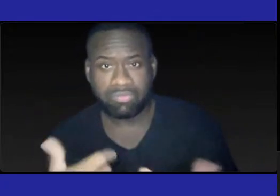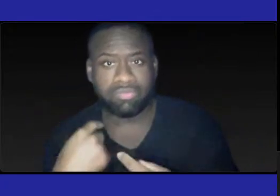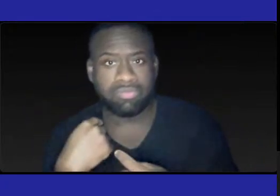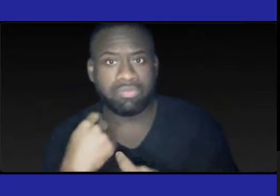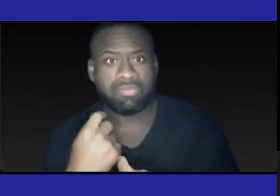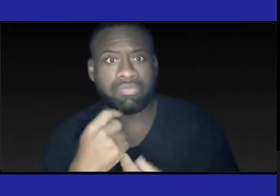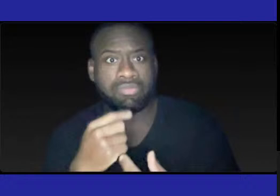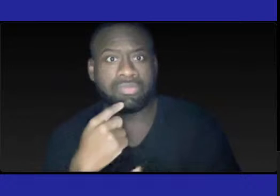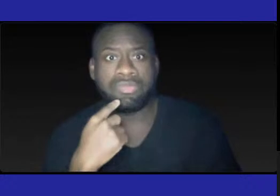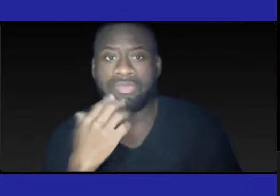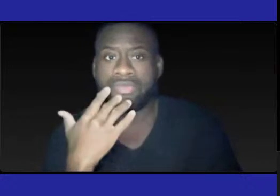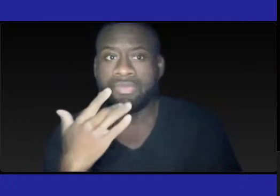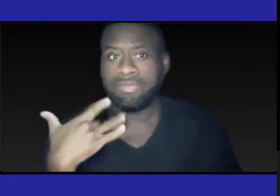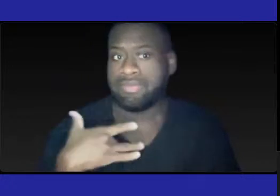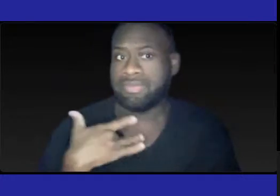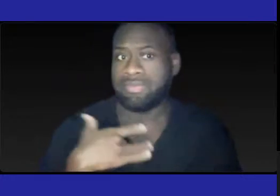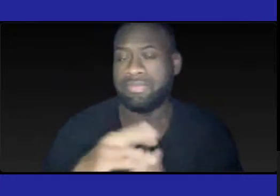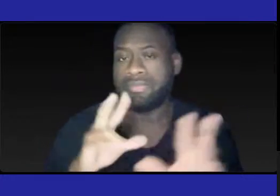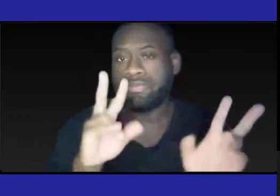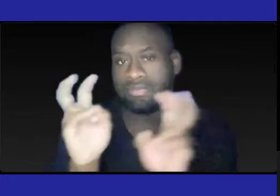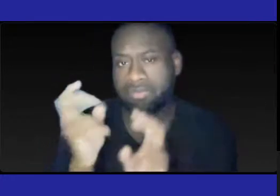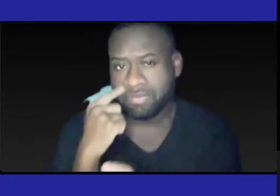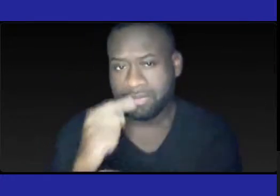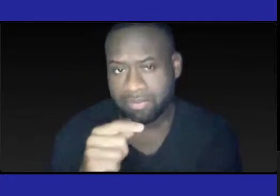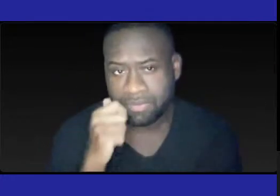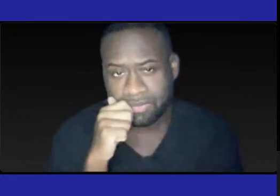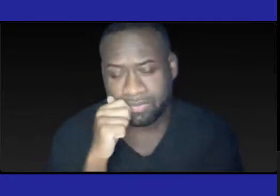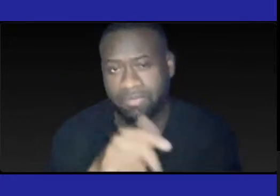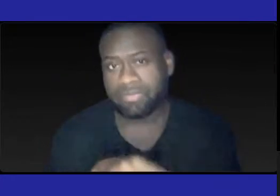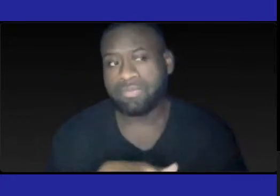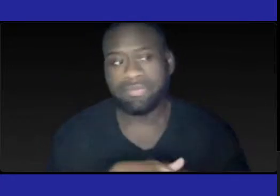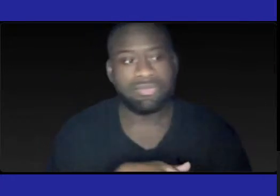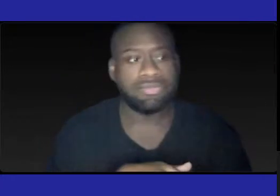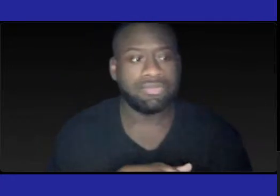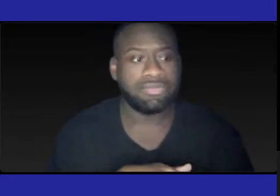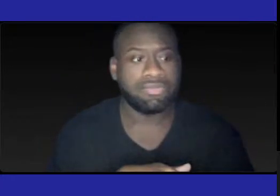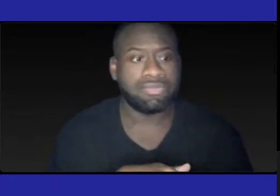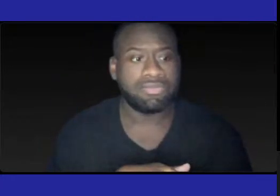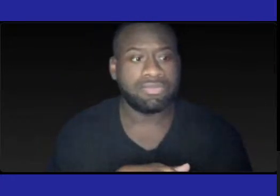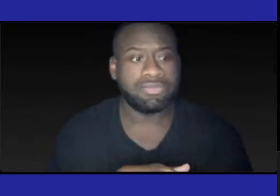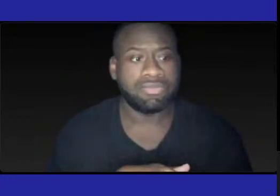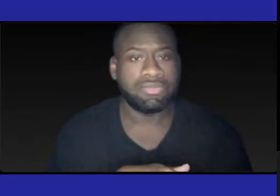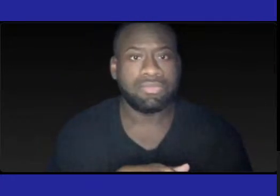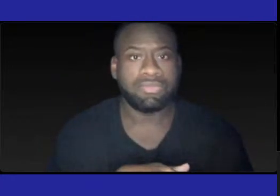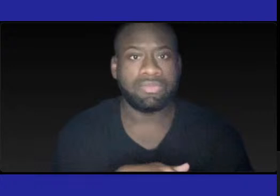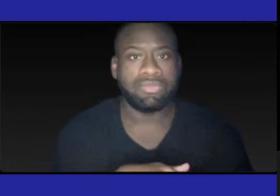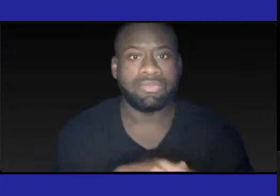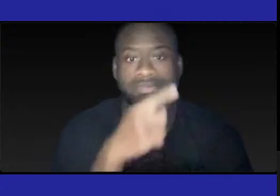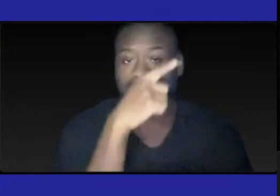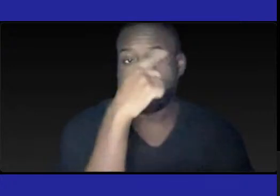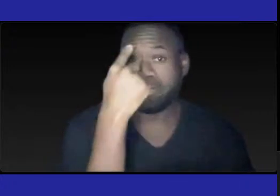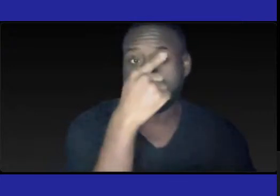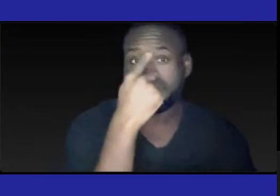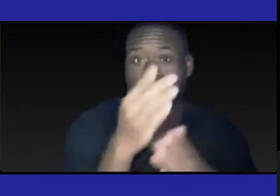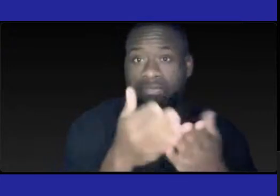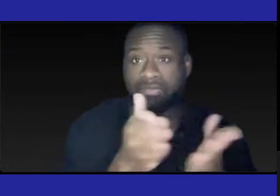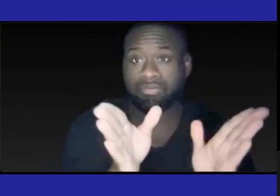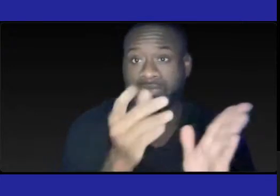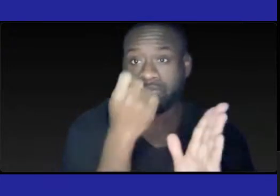we know that mortality rates are much higher among African Americans in general. And it would